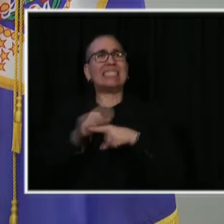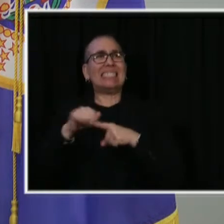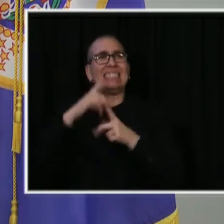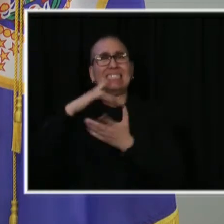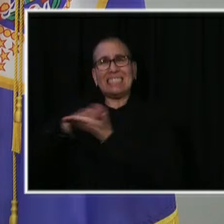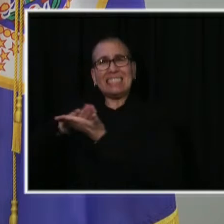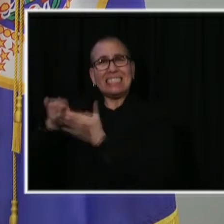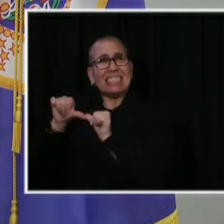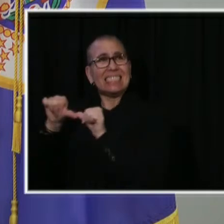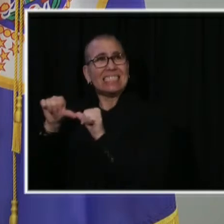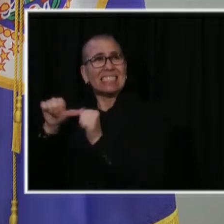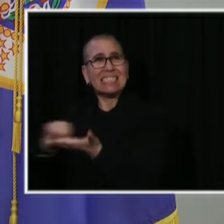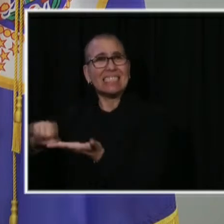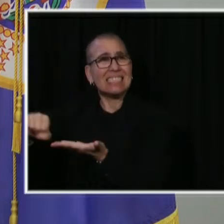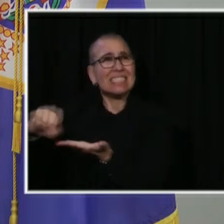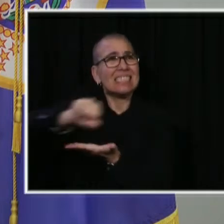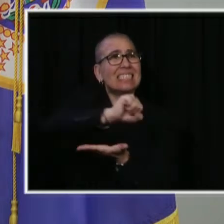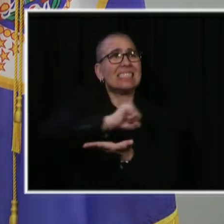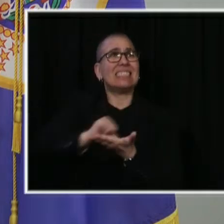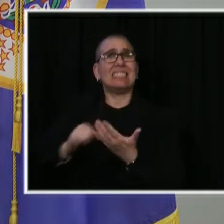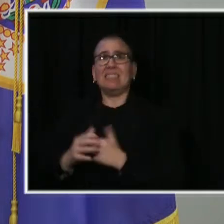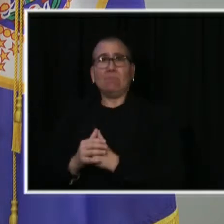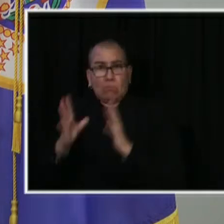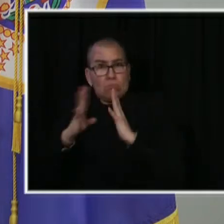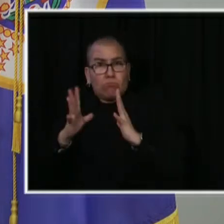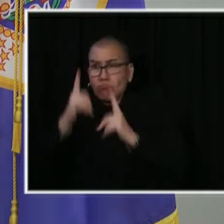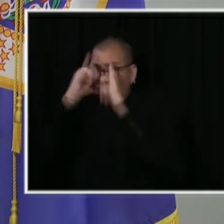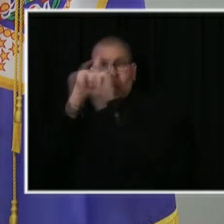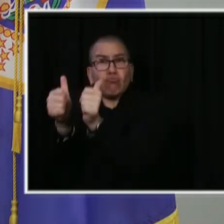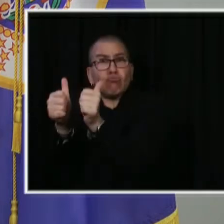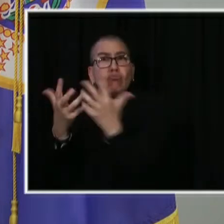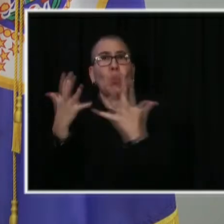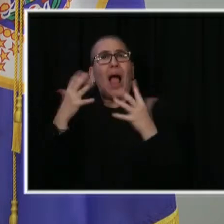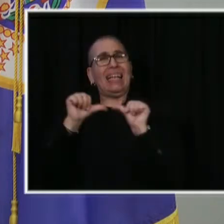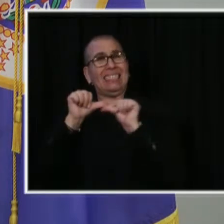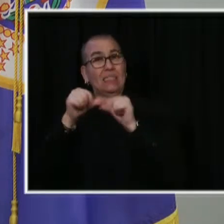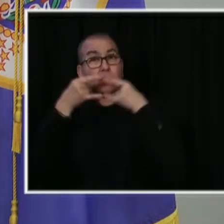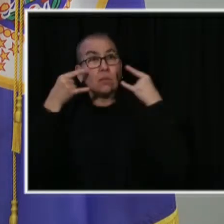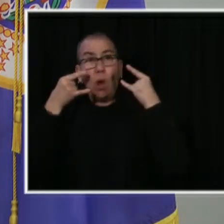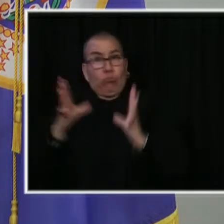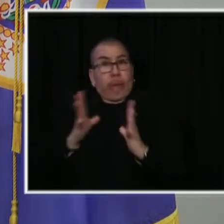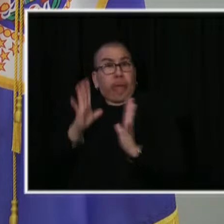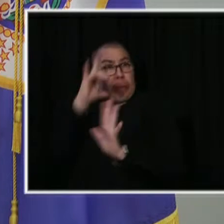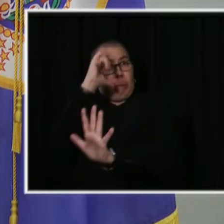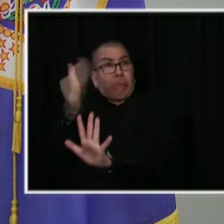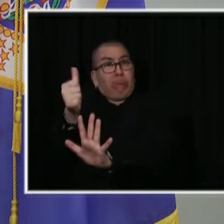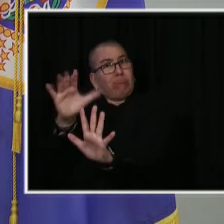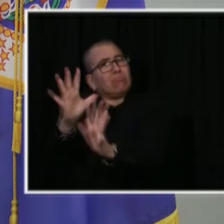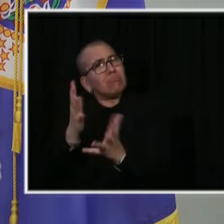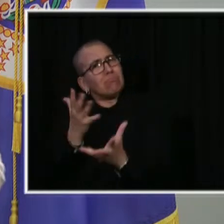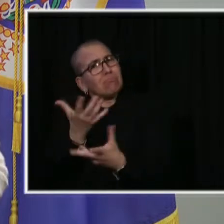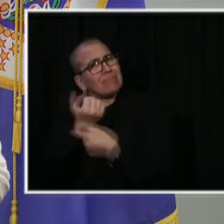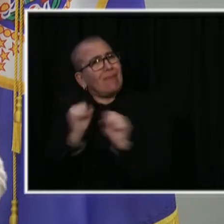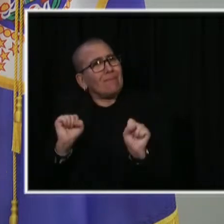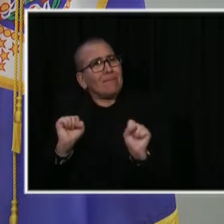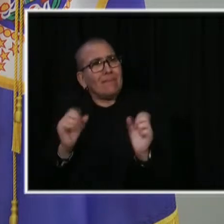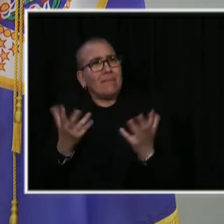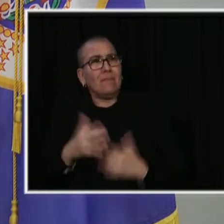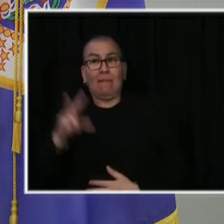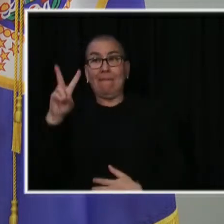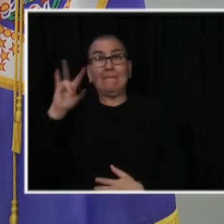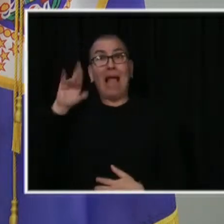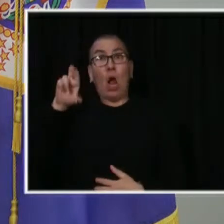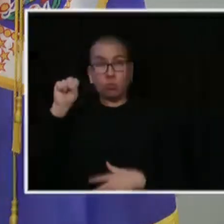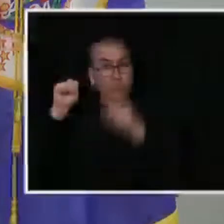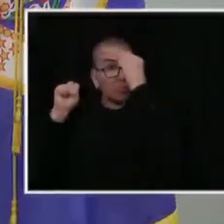so forth, and personal responsibility when we are sick. So long as this virus is circulating, as it